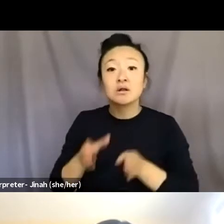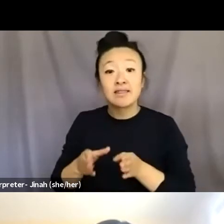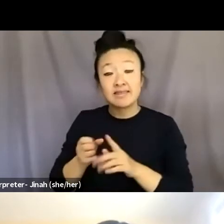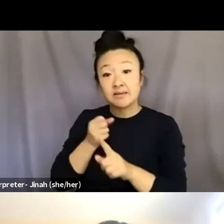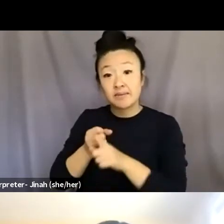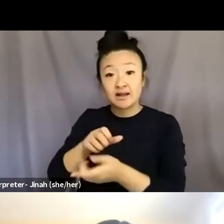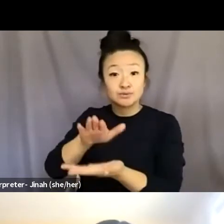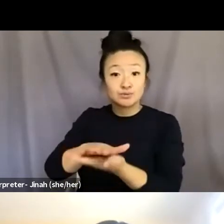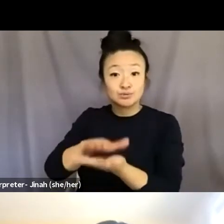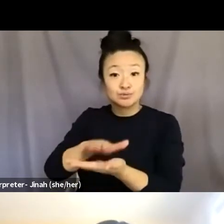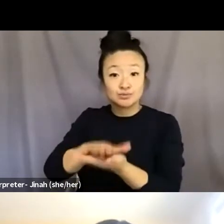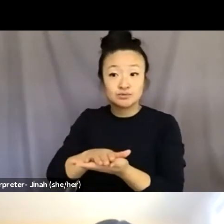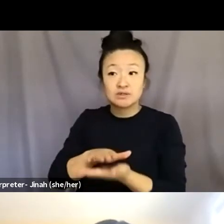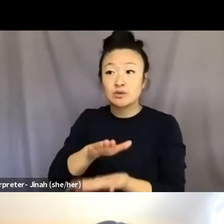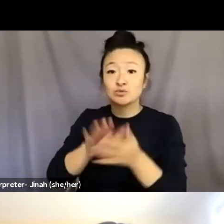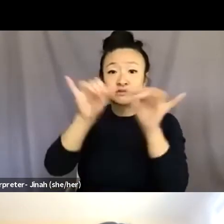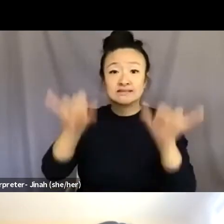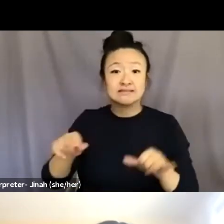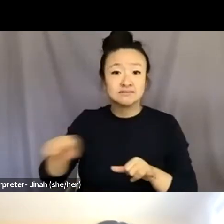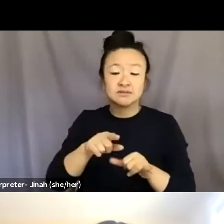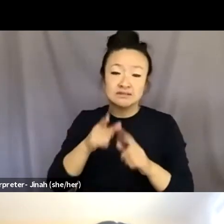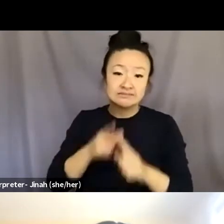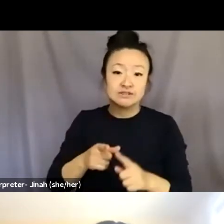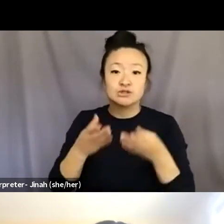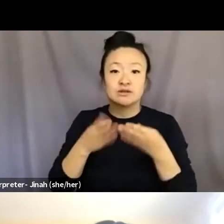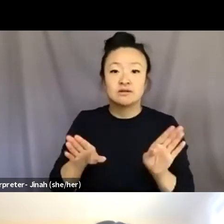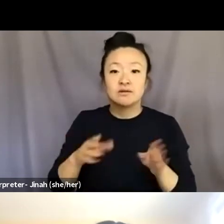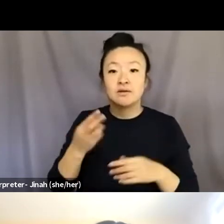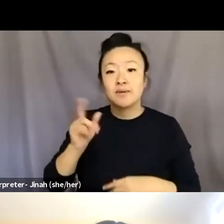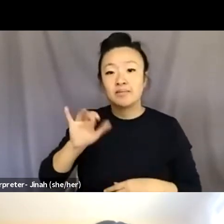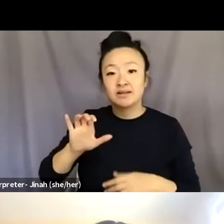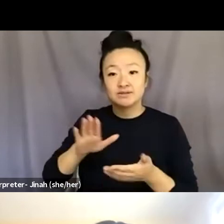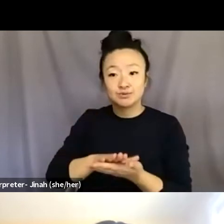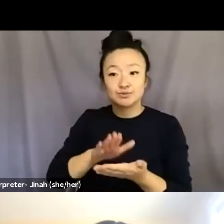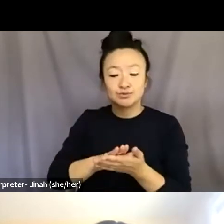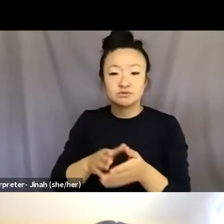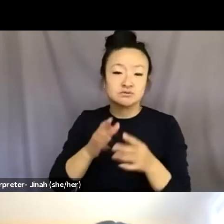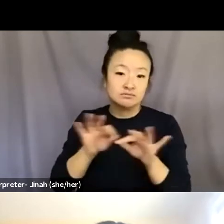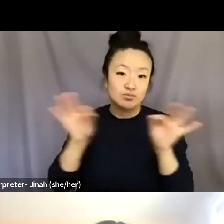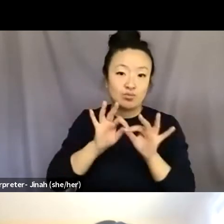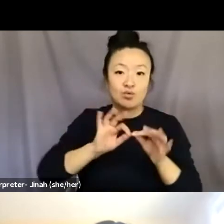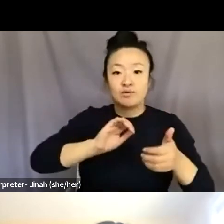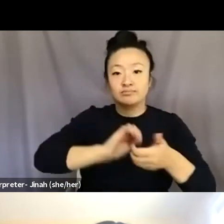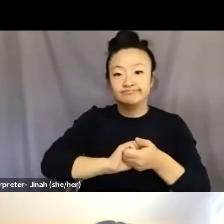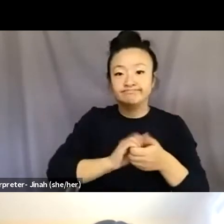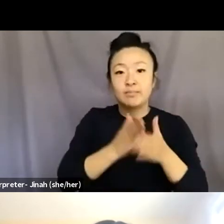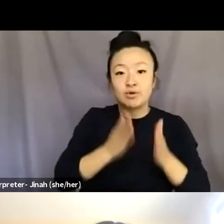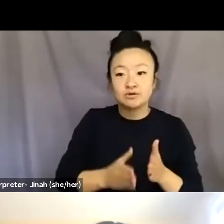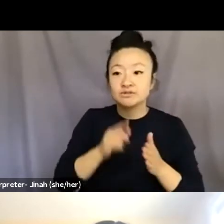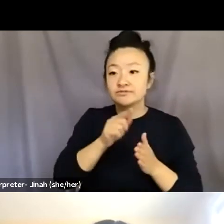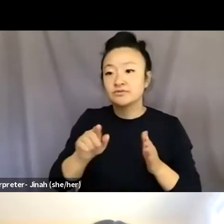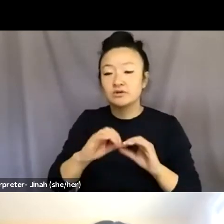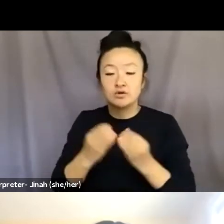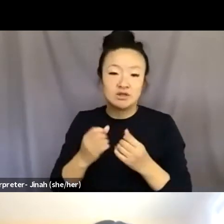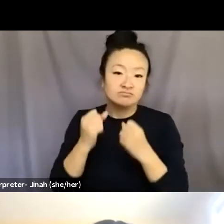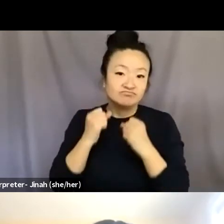schools, and the school system, especially public schools, are such important partners for many cultural organizations, and they've been really heavily impacted during this